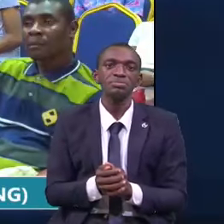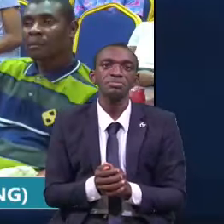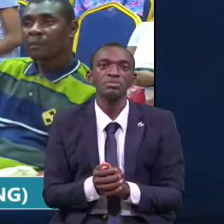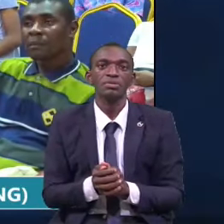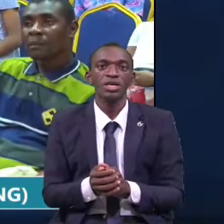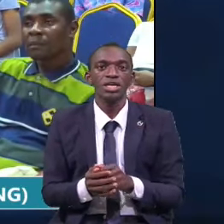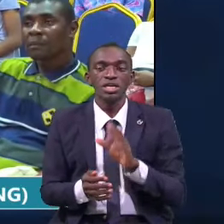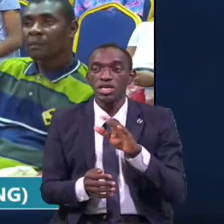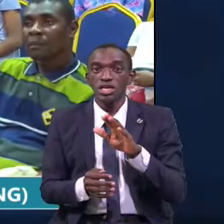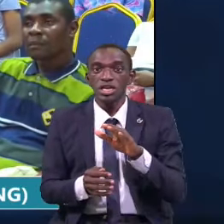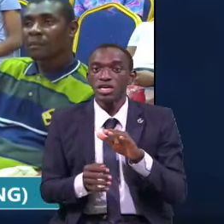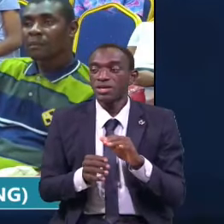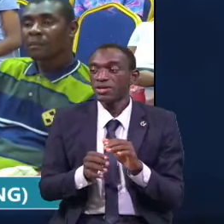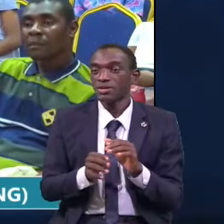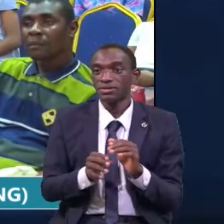His